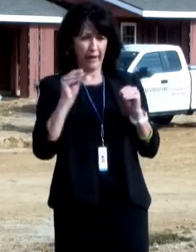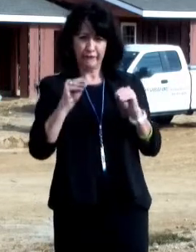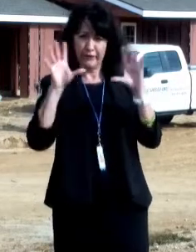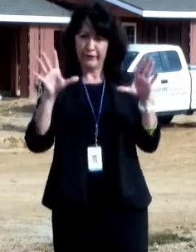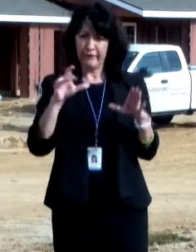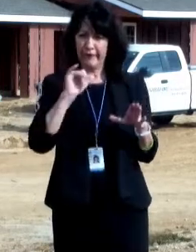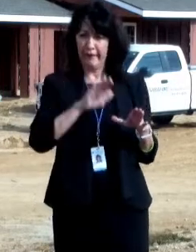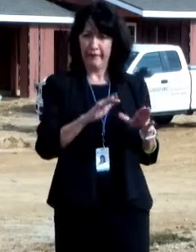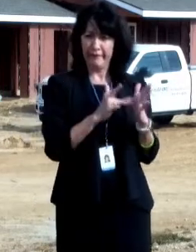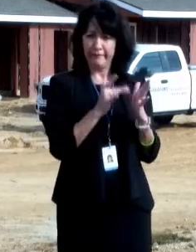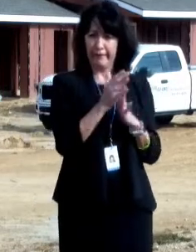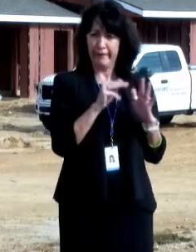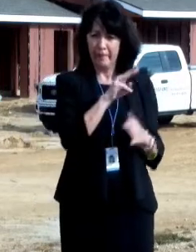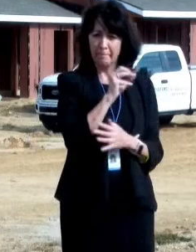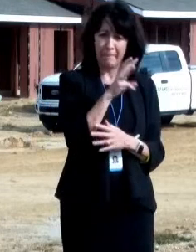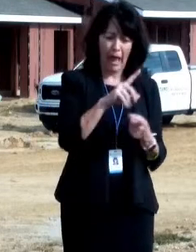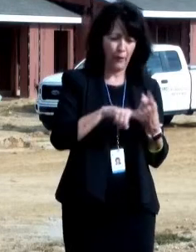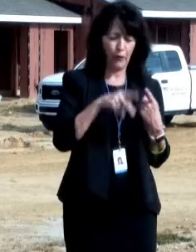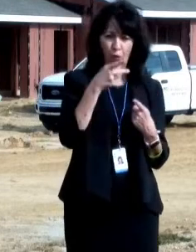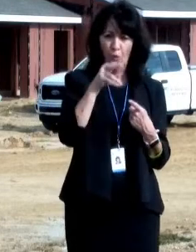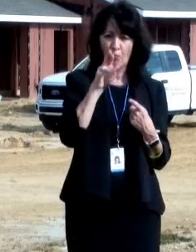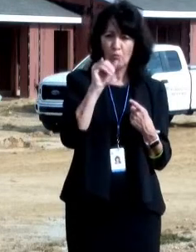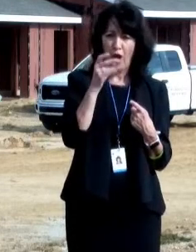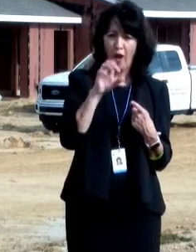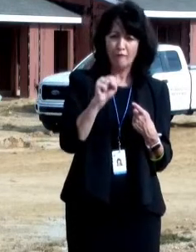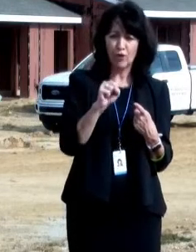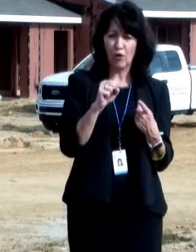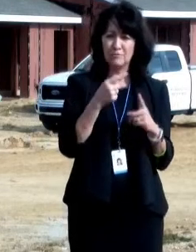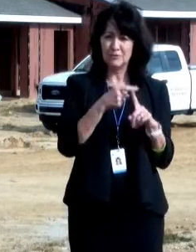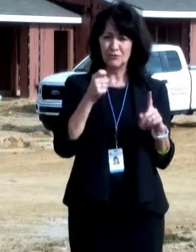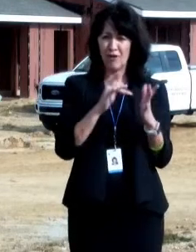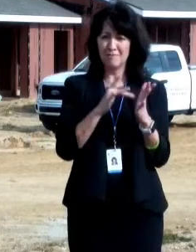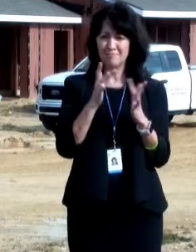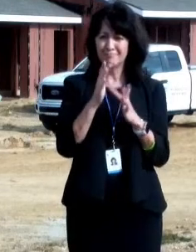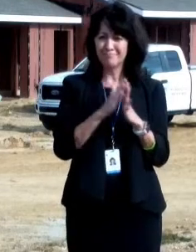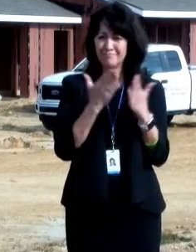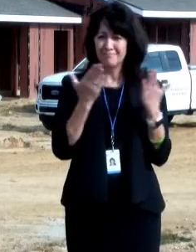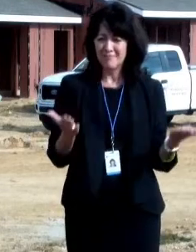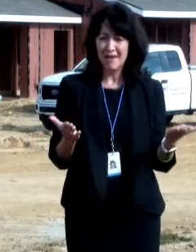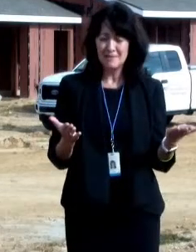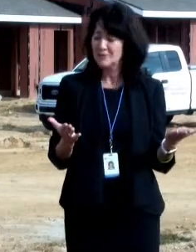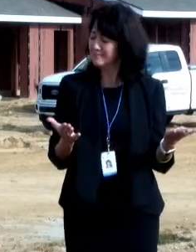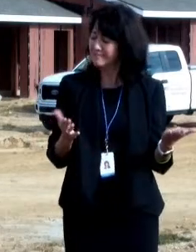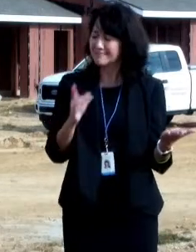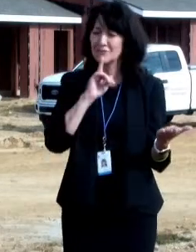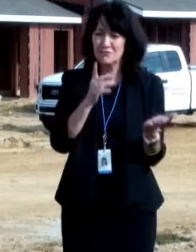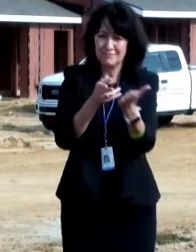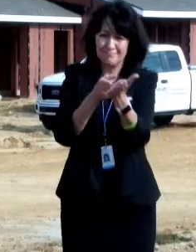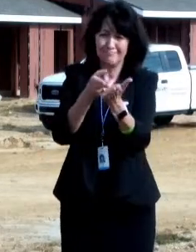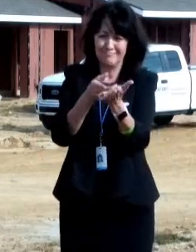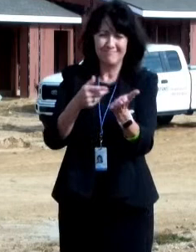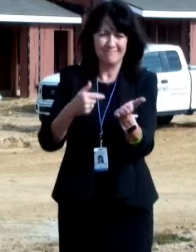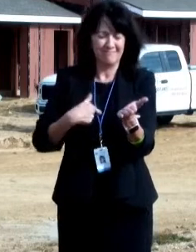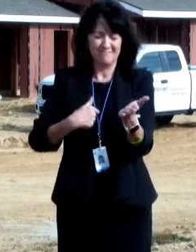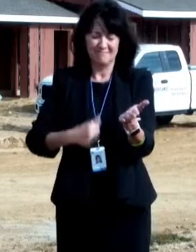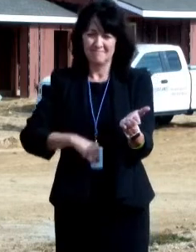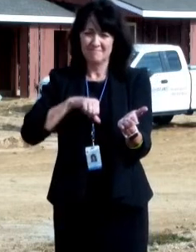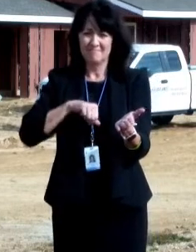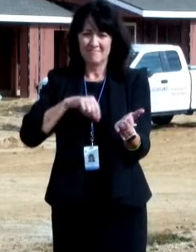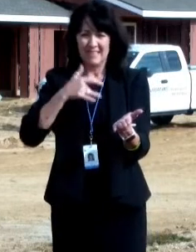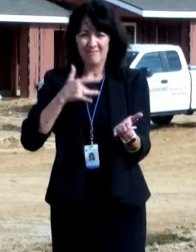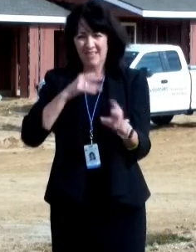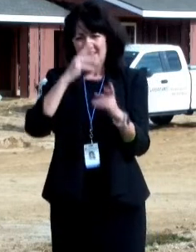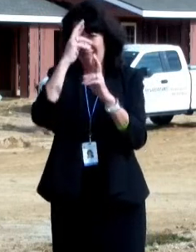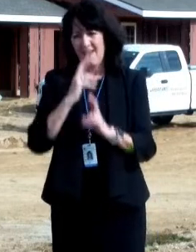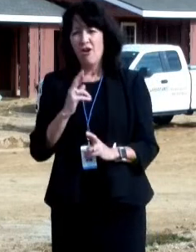of Matthew, the book of Proverbs. But sincerely, it is an honor. I believe every one of us who have spoken today, whether